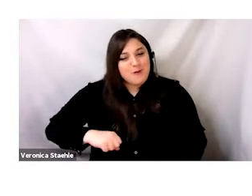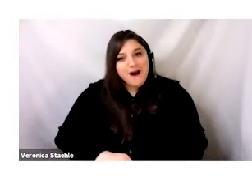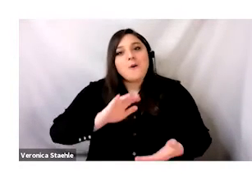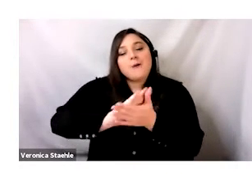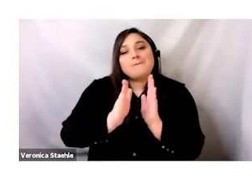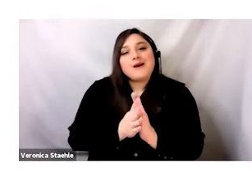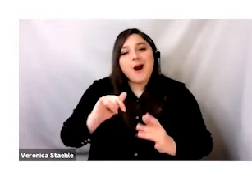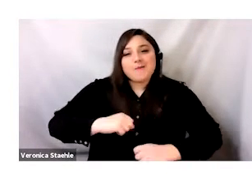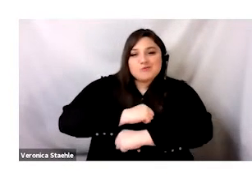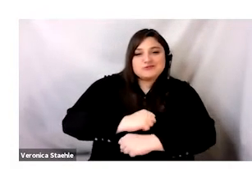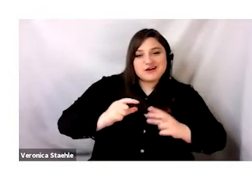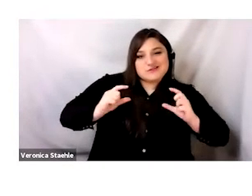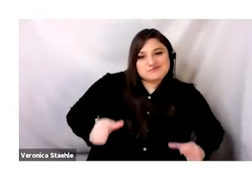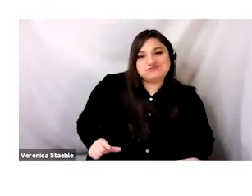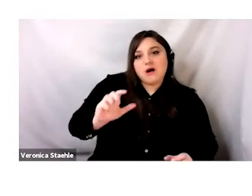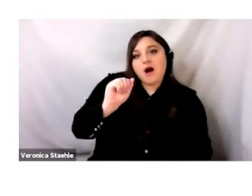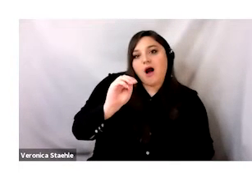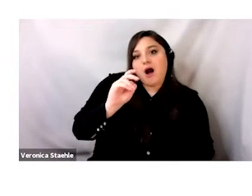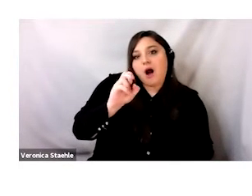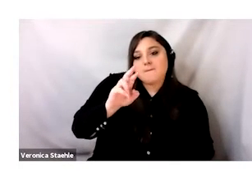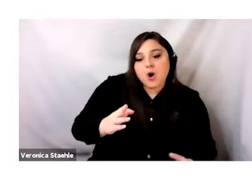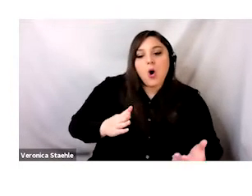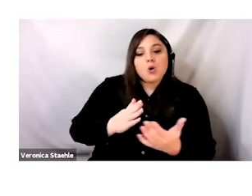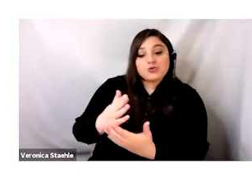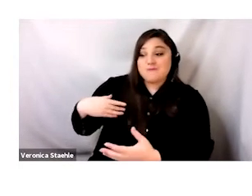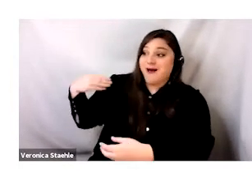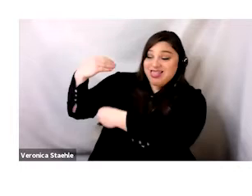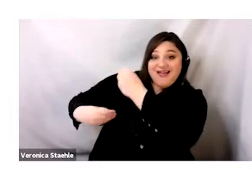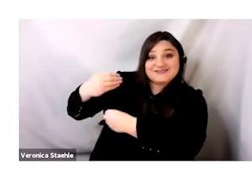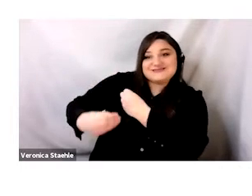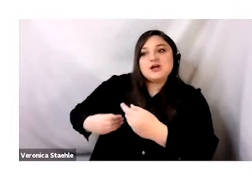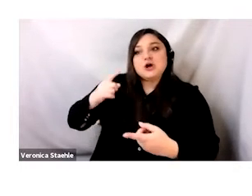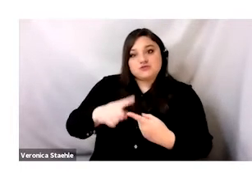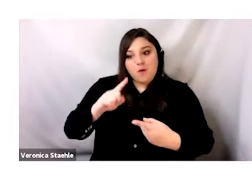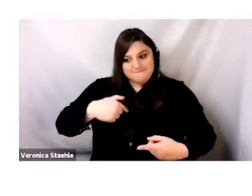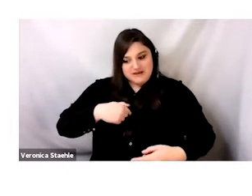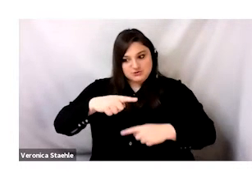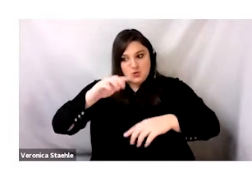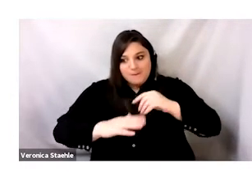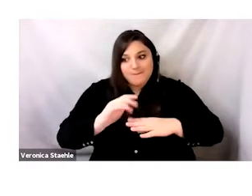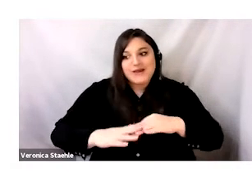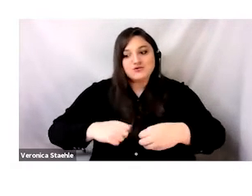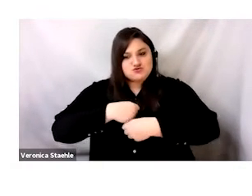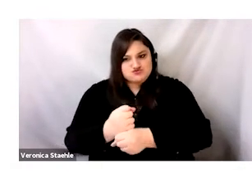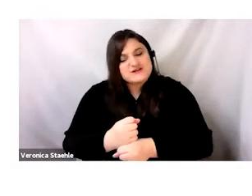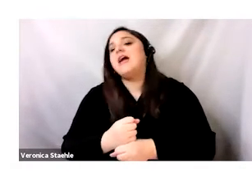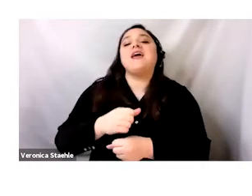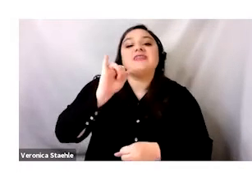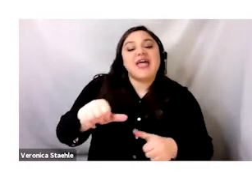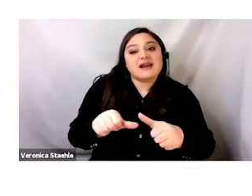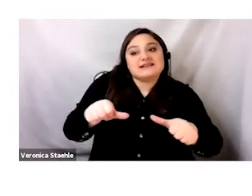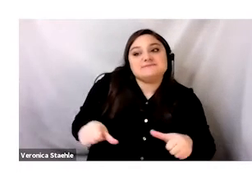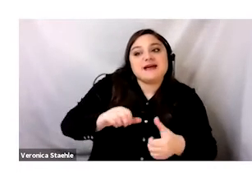of legacy building that allows me to show up in spaces that maybe weren't built for